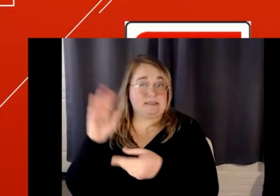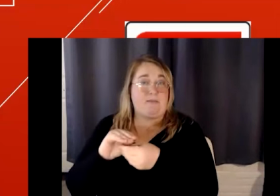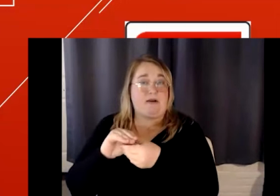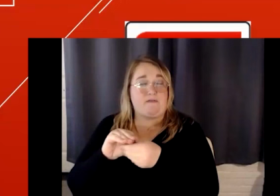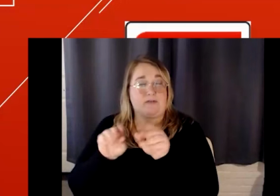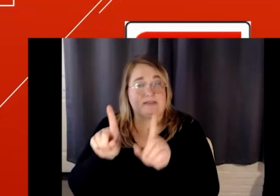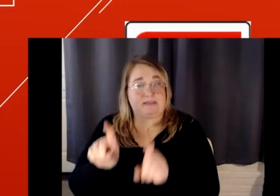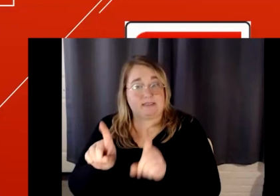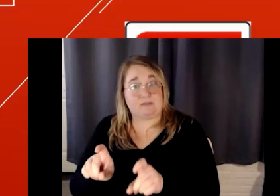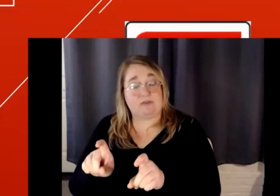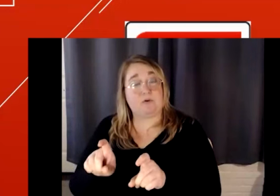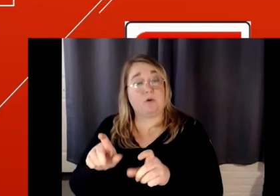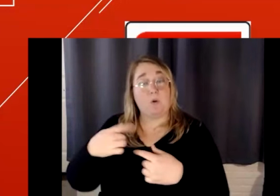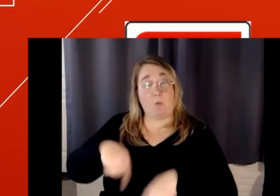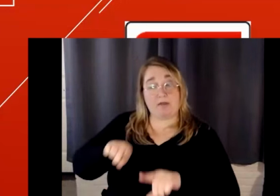go back here again.